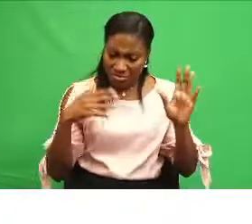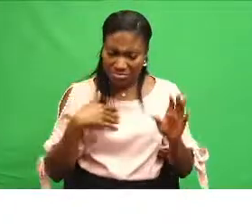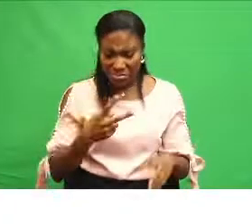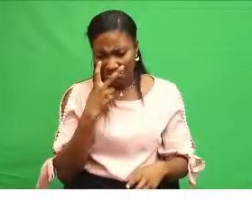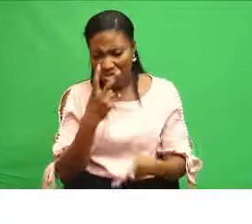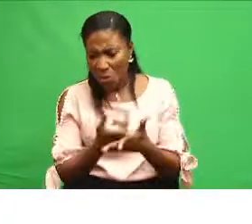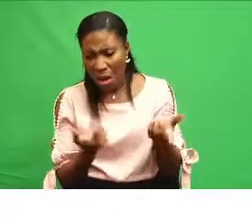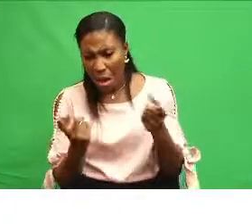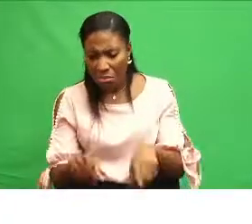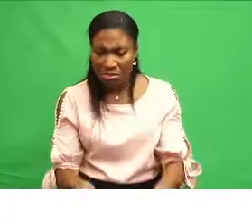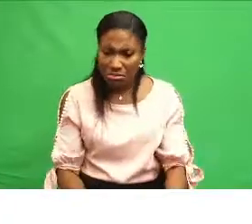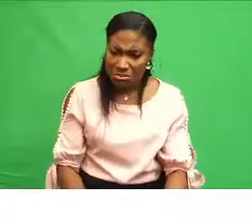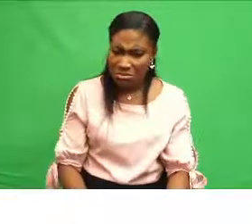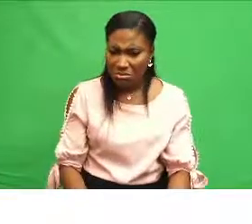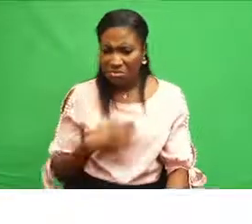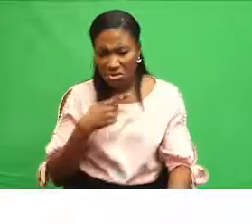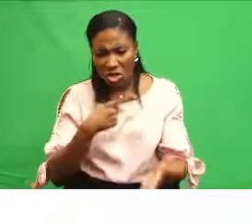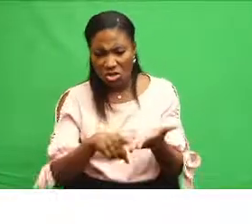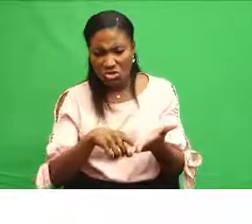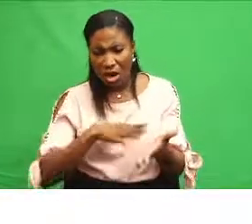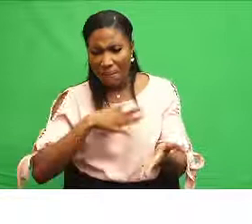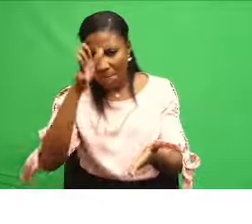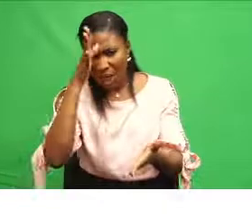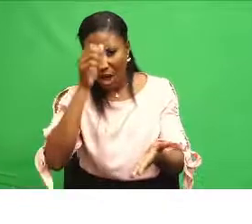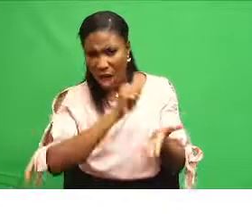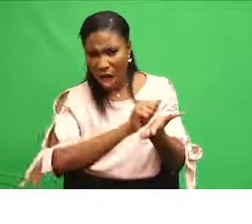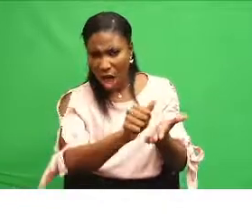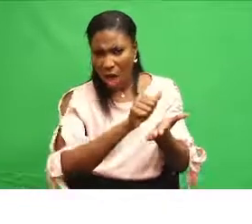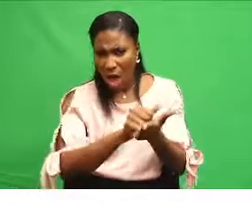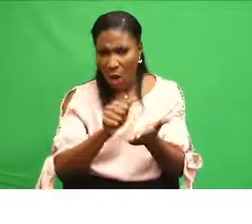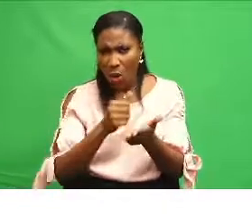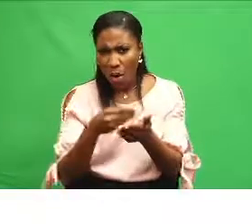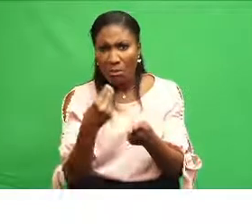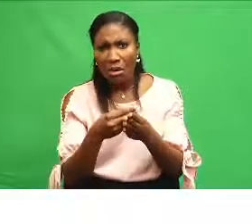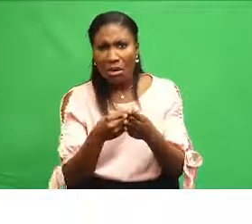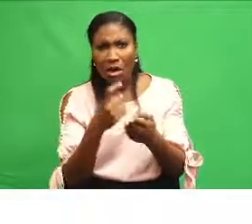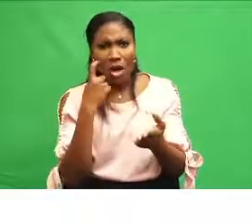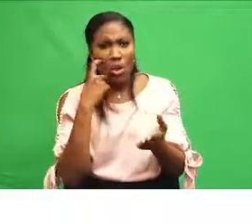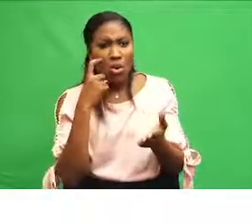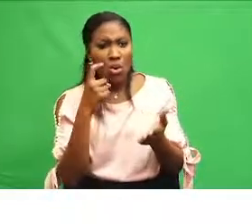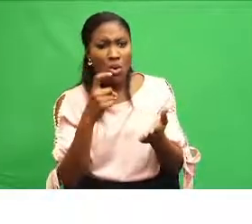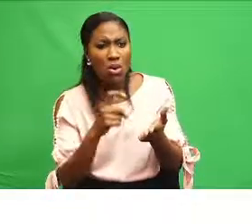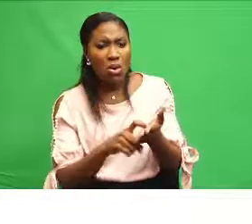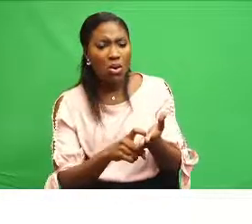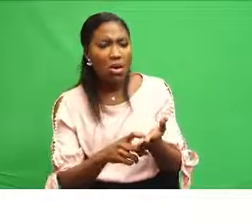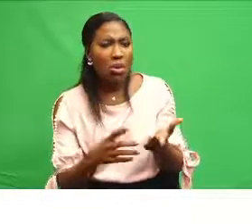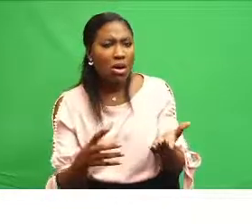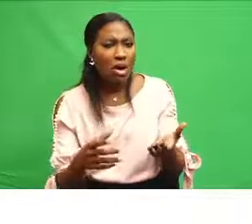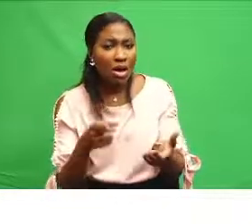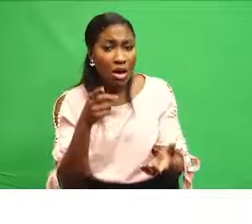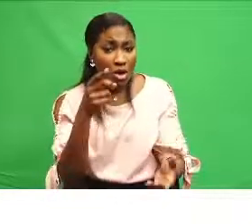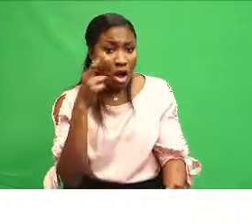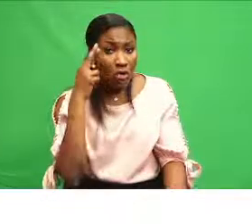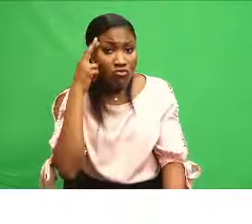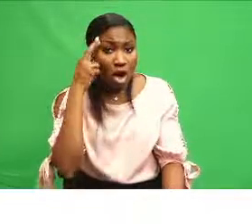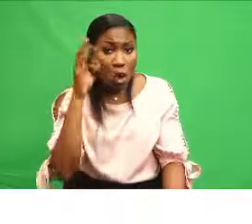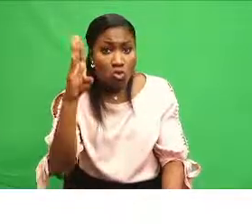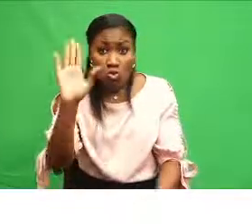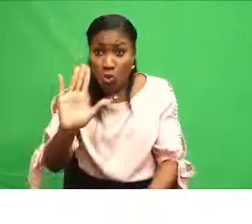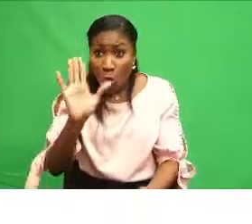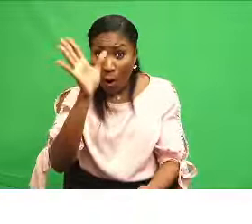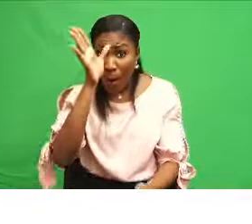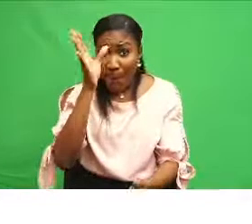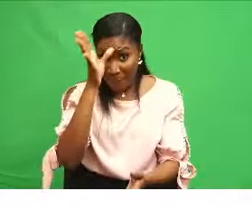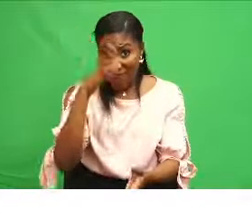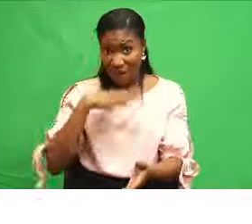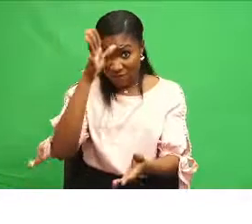happened. I checked all the accounts. And you know what? I said to him, you realize it's all gone.